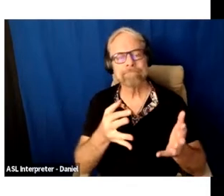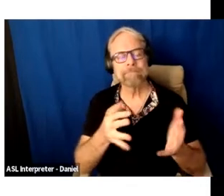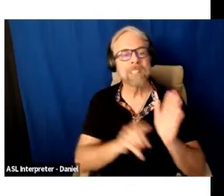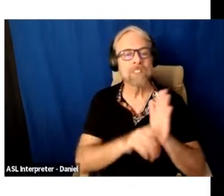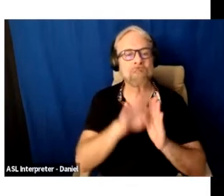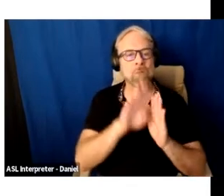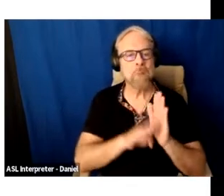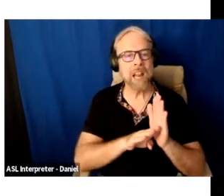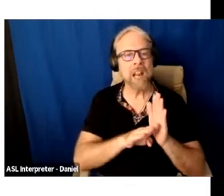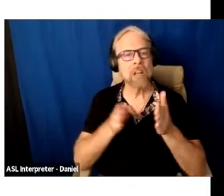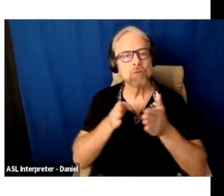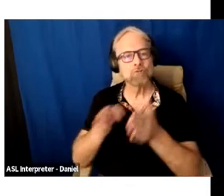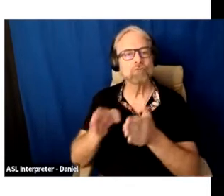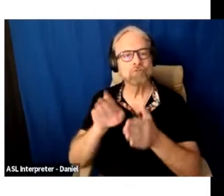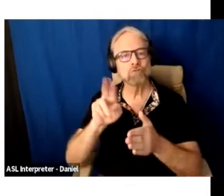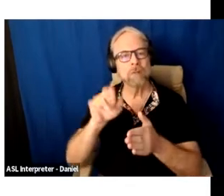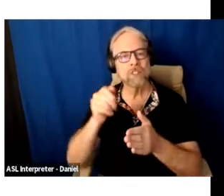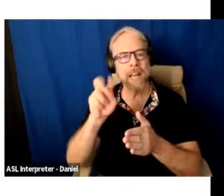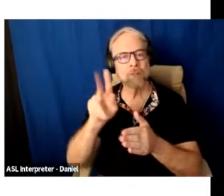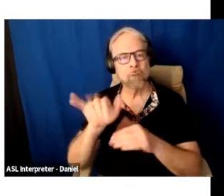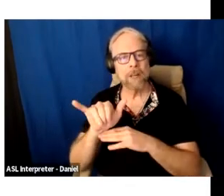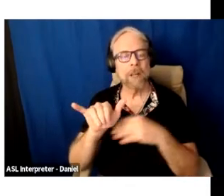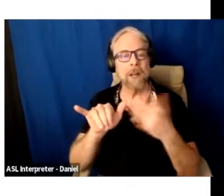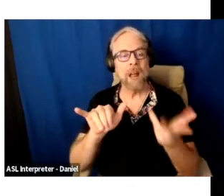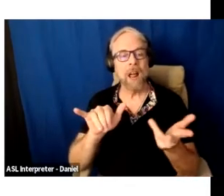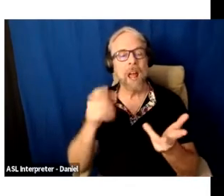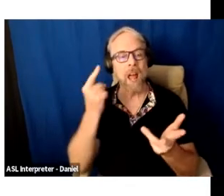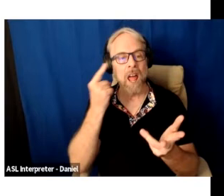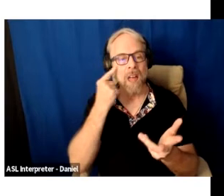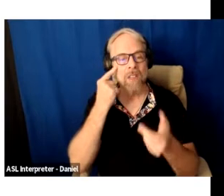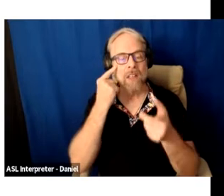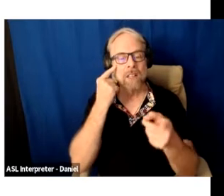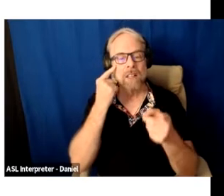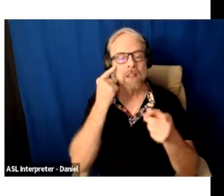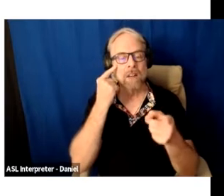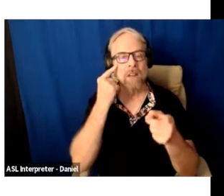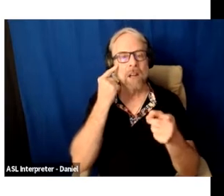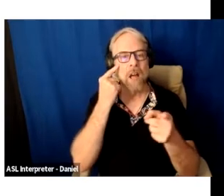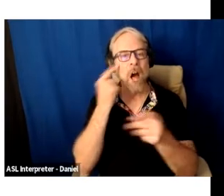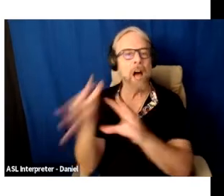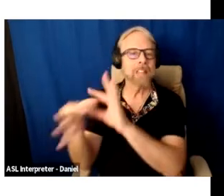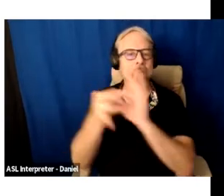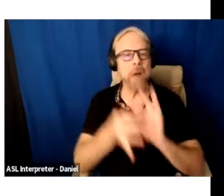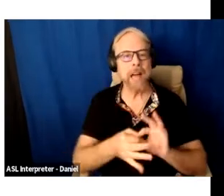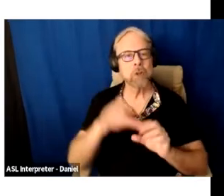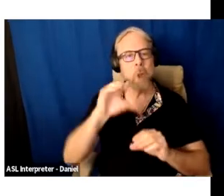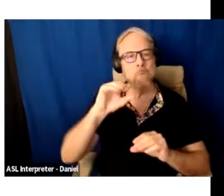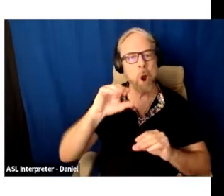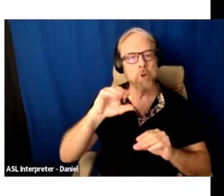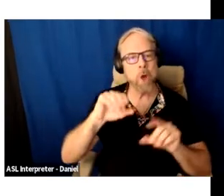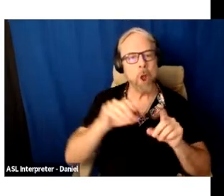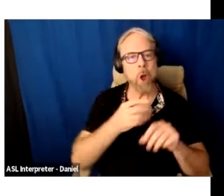developmental trajectories. And I think that I'm going to tie back here to the Marshmallow Test,